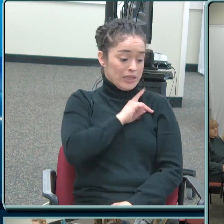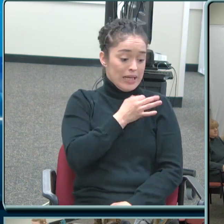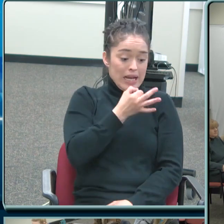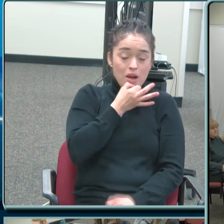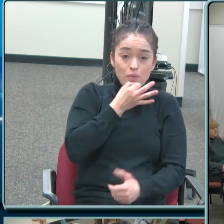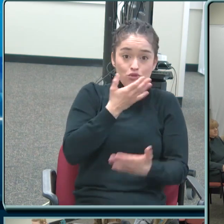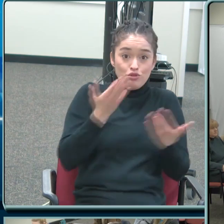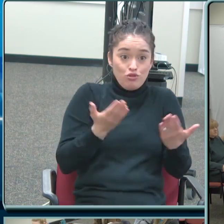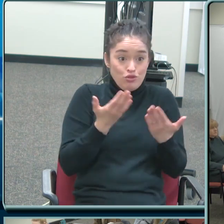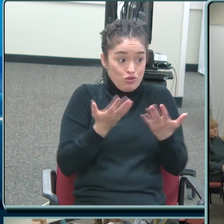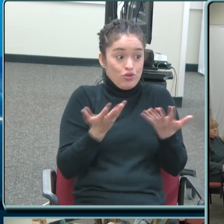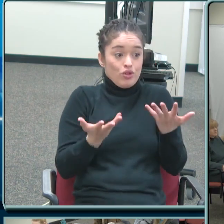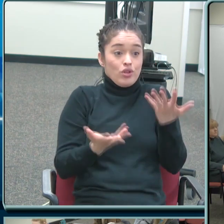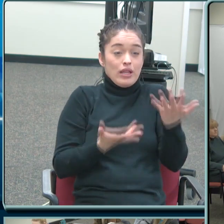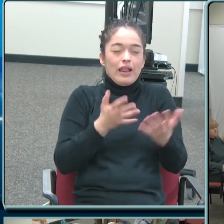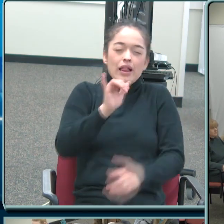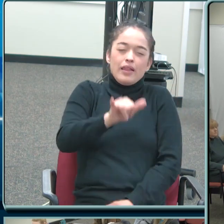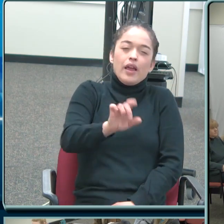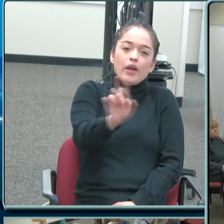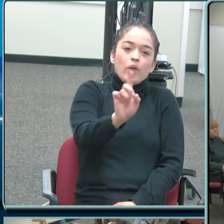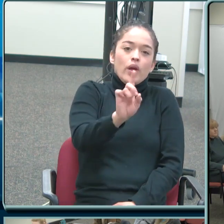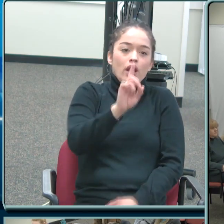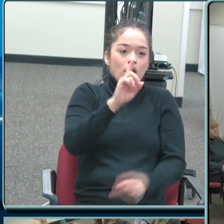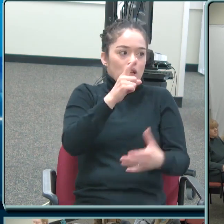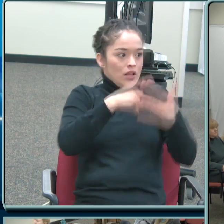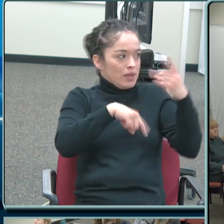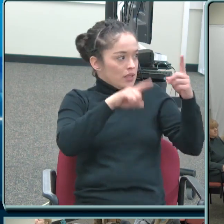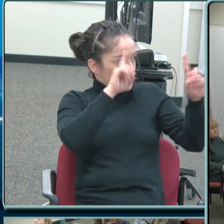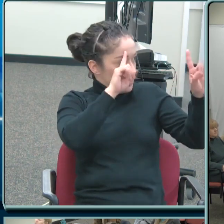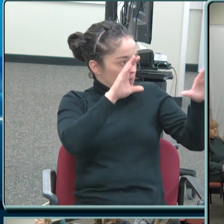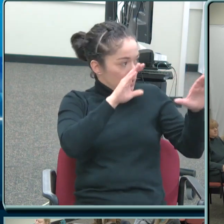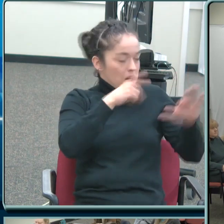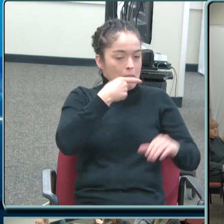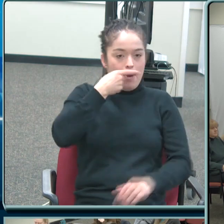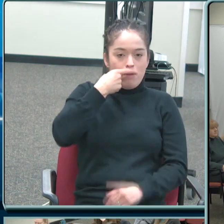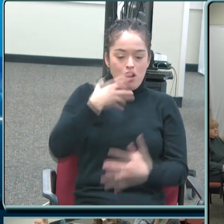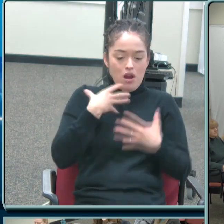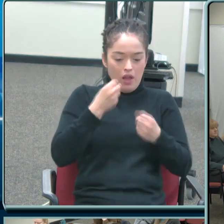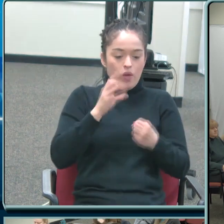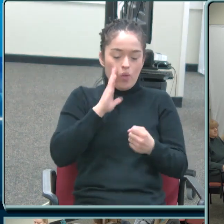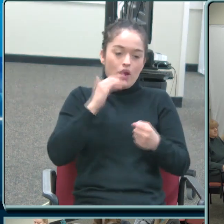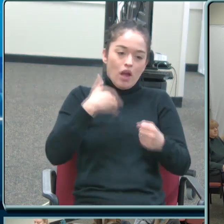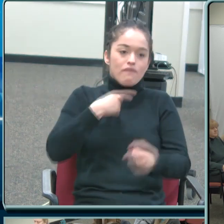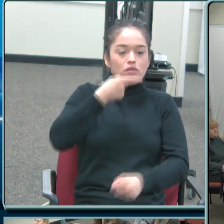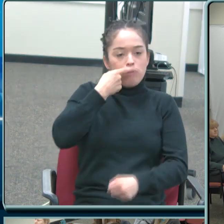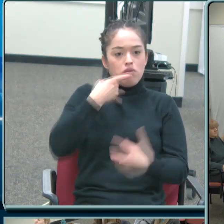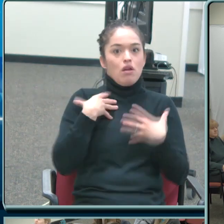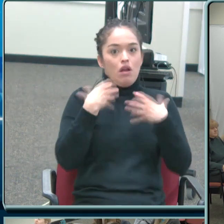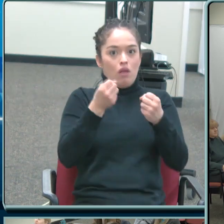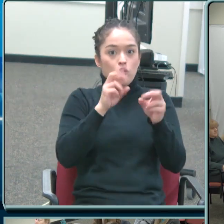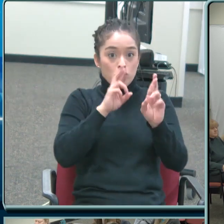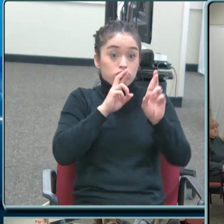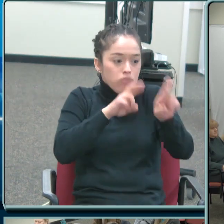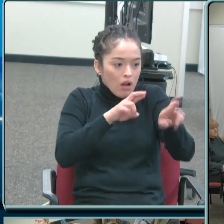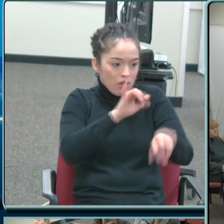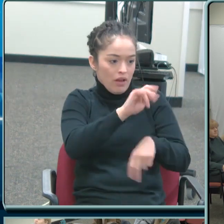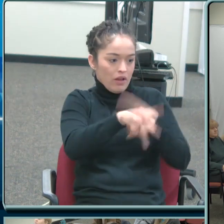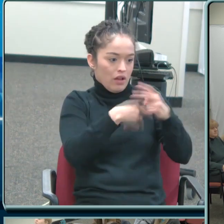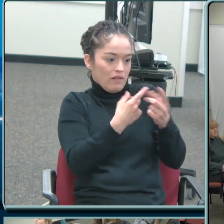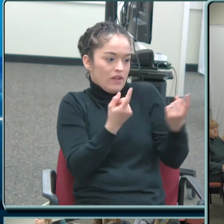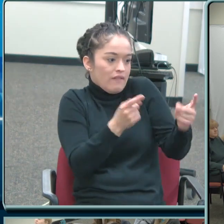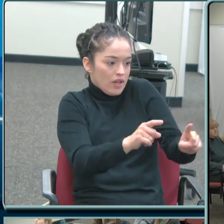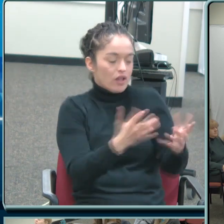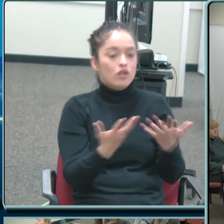expertise lies. And it is the expectation that public health would lead a public health response to that type of an